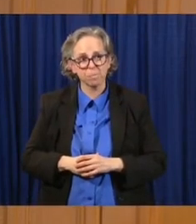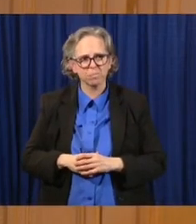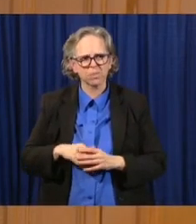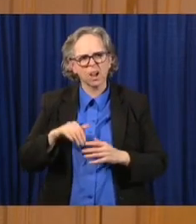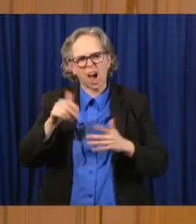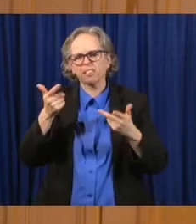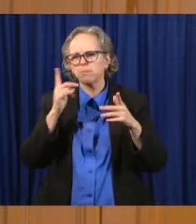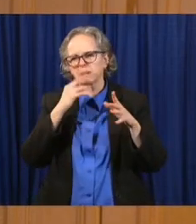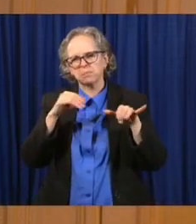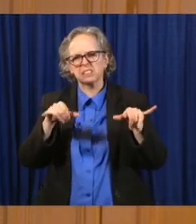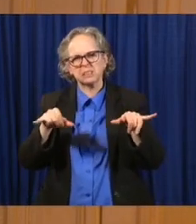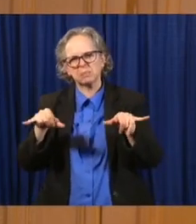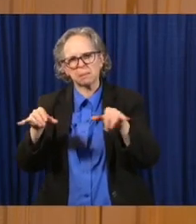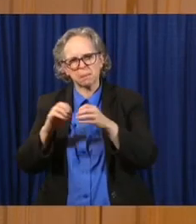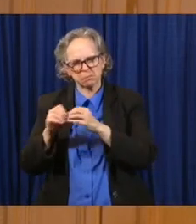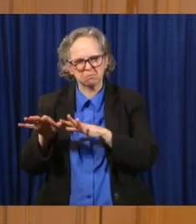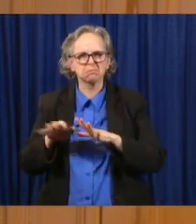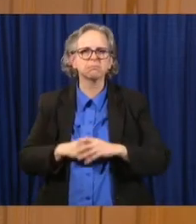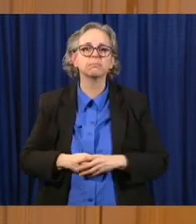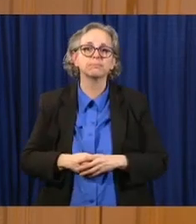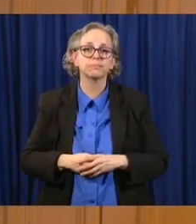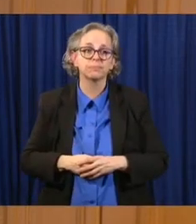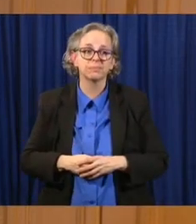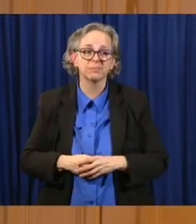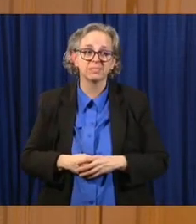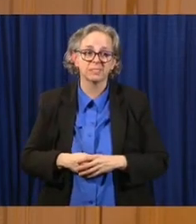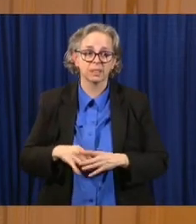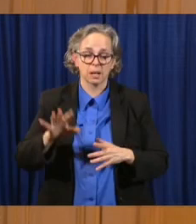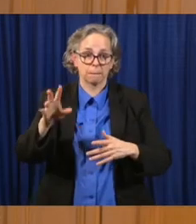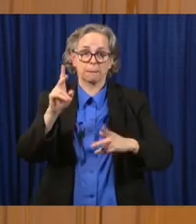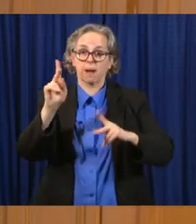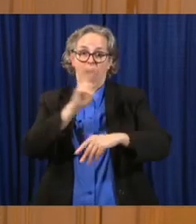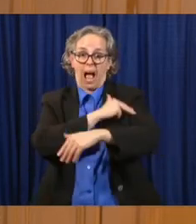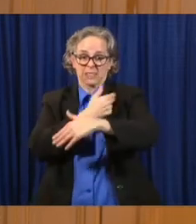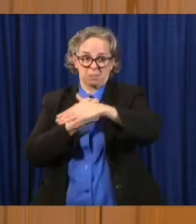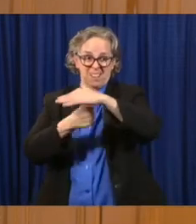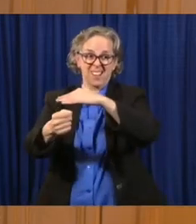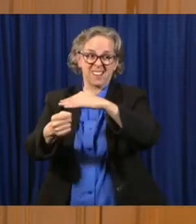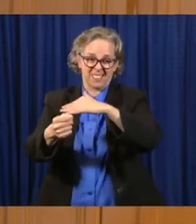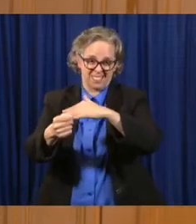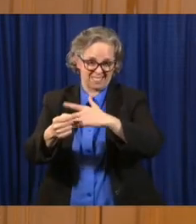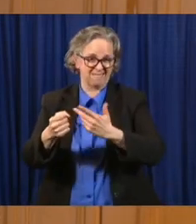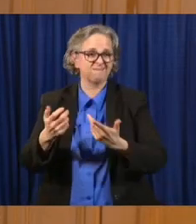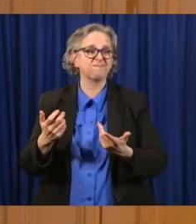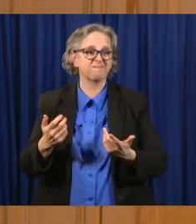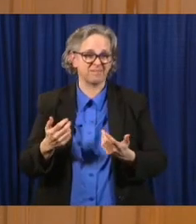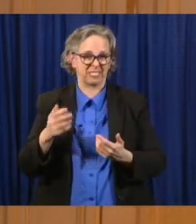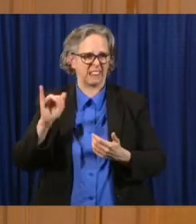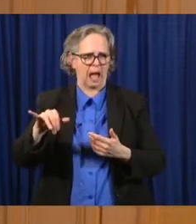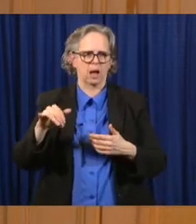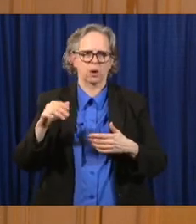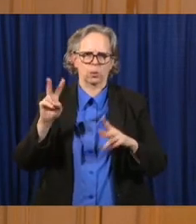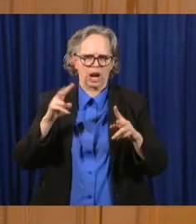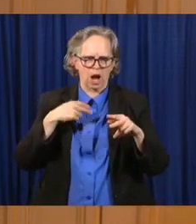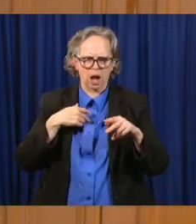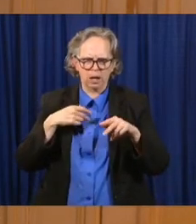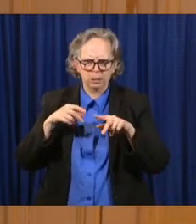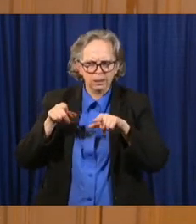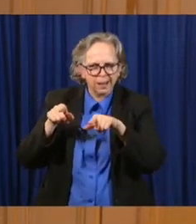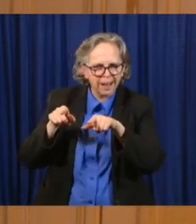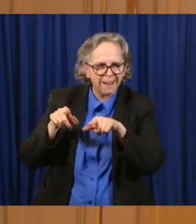the same. We're still seeing hospitalizations because we're targeting our testing to highest risk